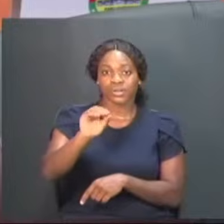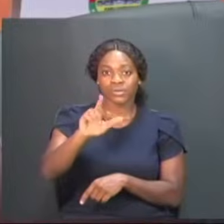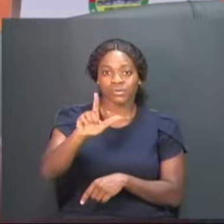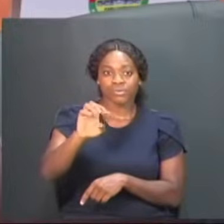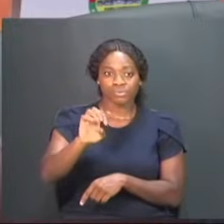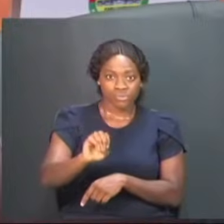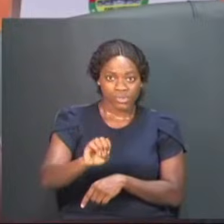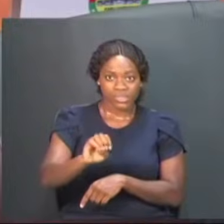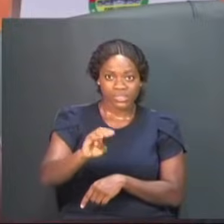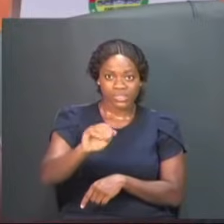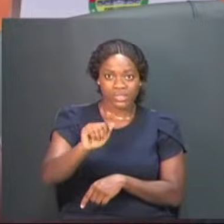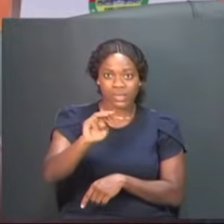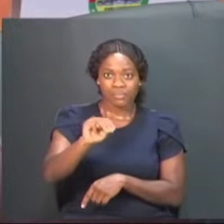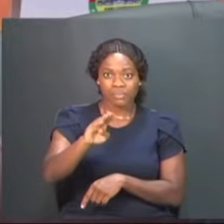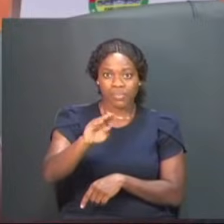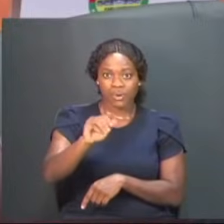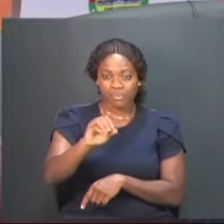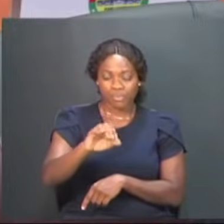President's constituency,